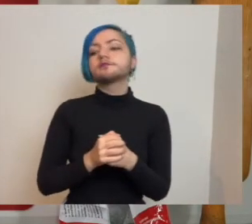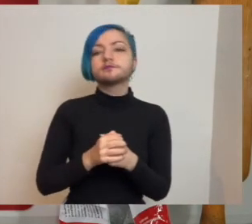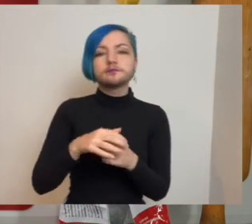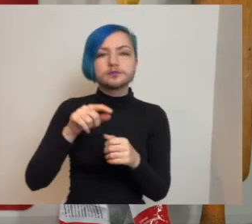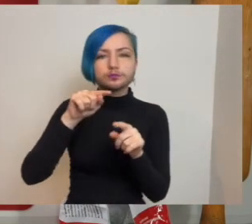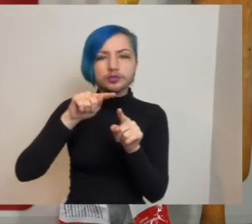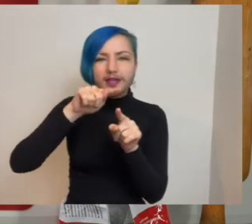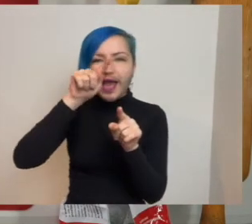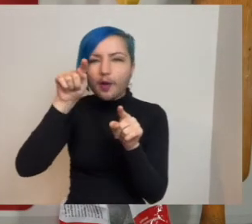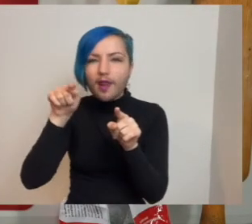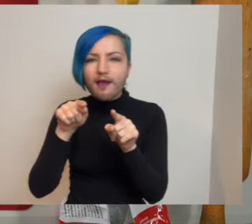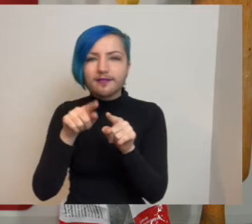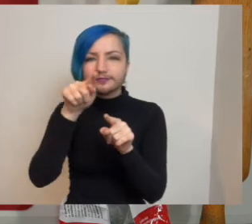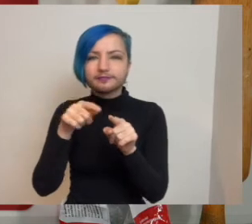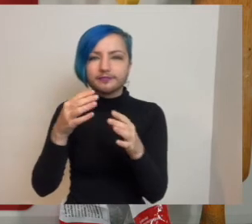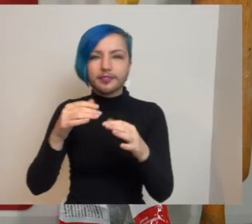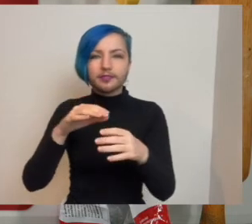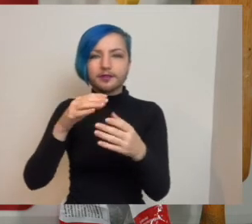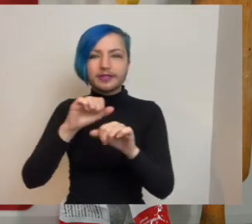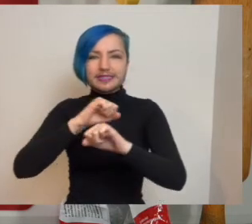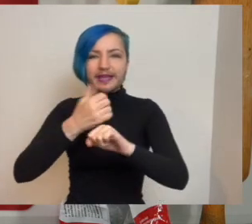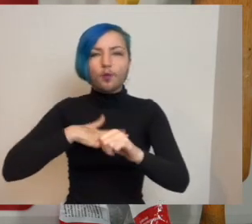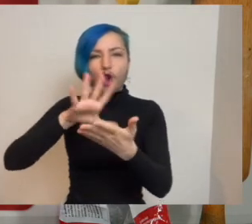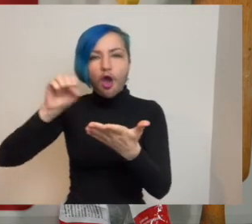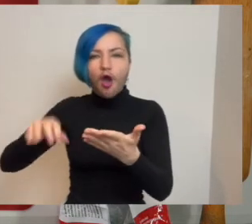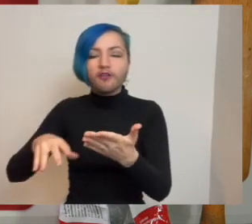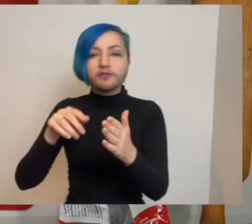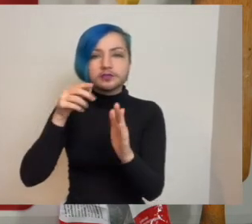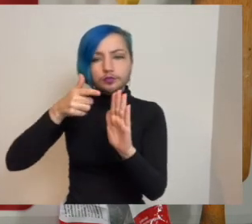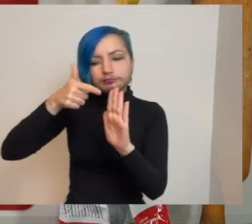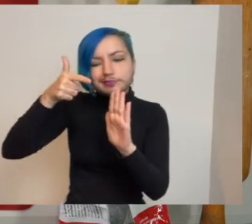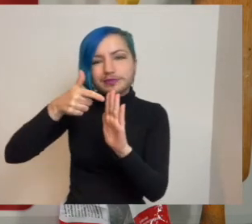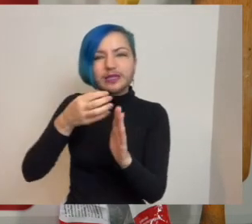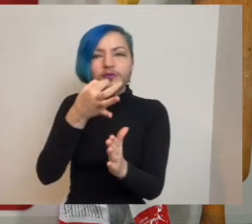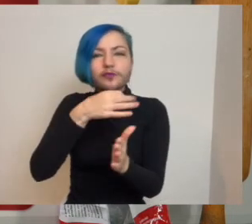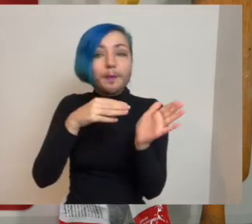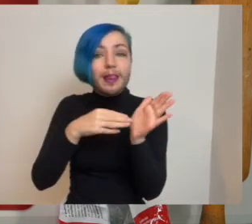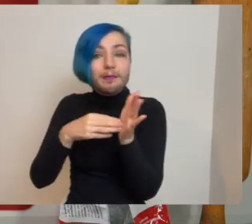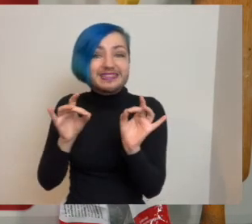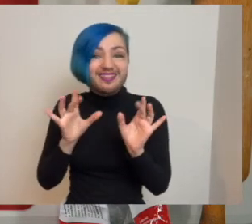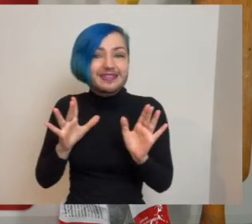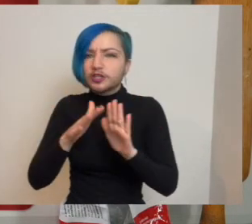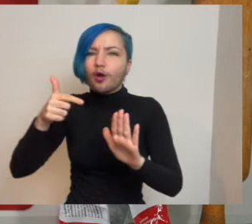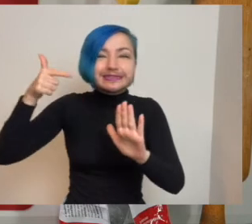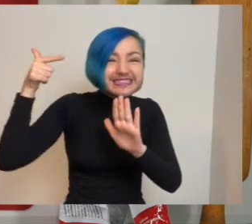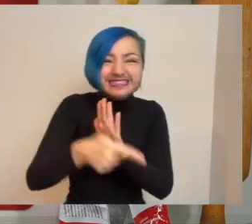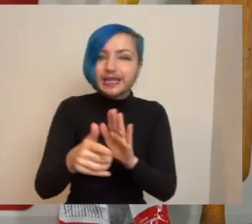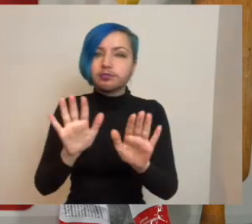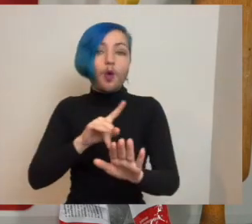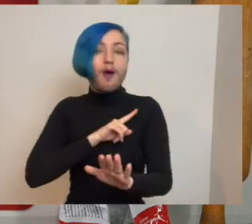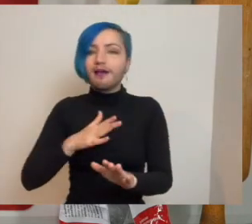drawing out this kind of negative space. I'm just going down a few millimetres, not too deep, and it's best being kind of cautious